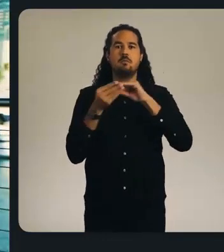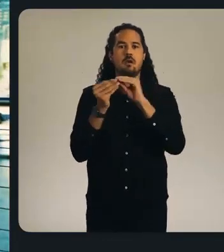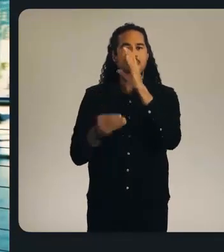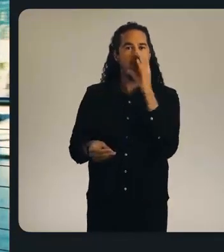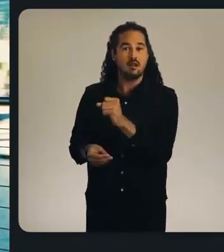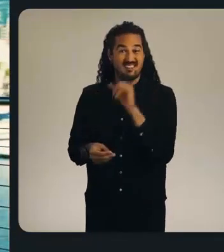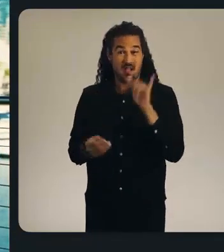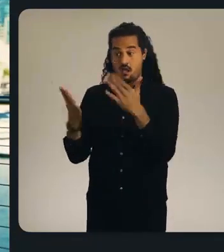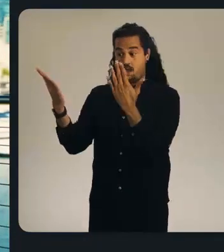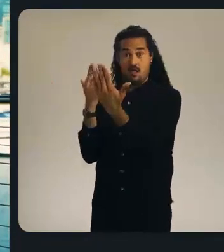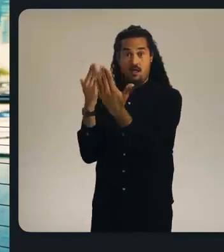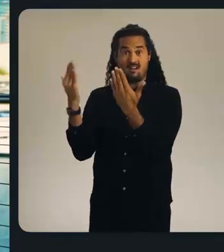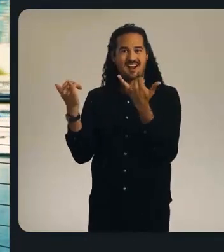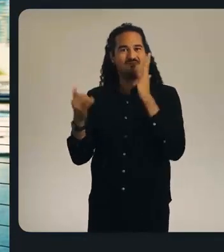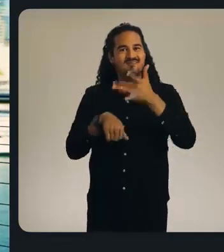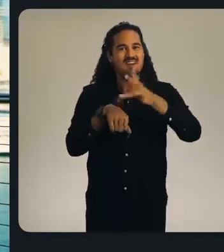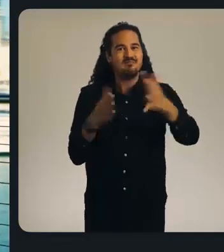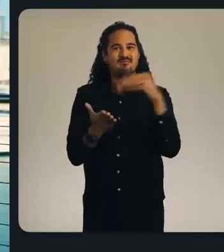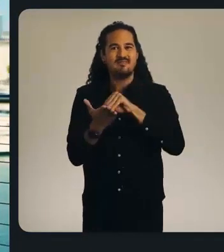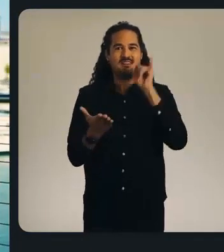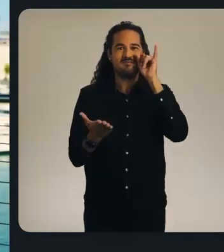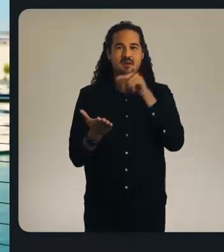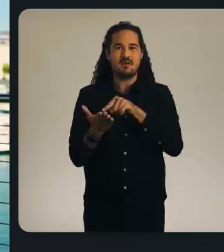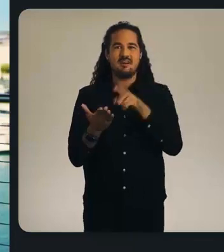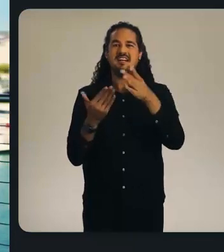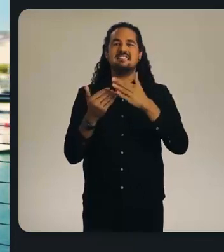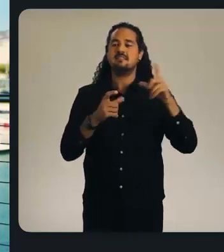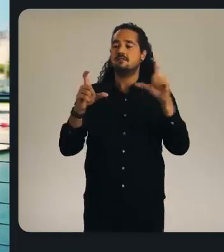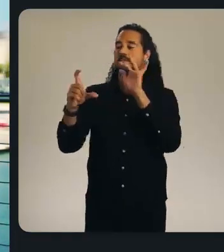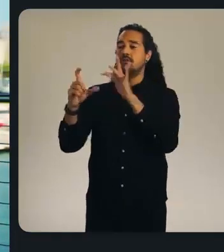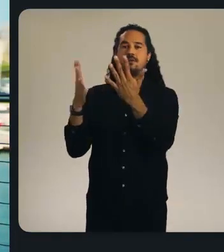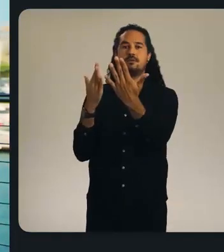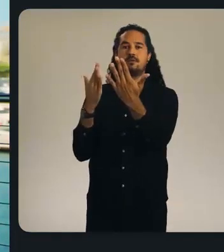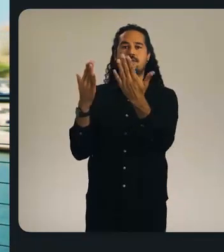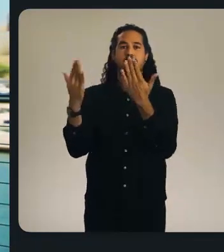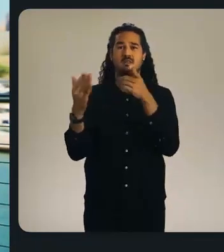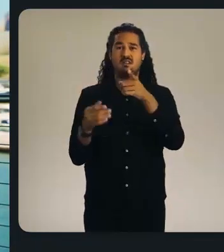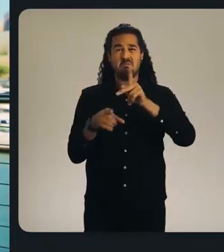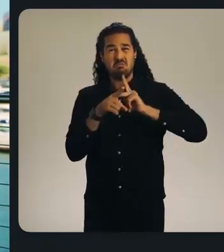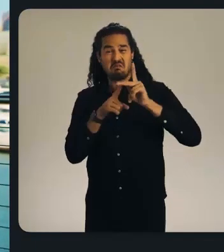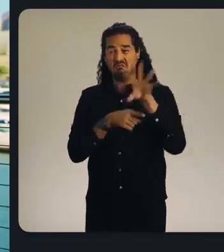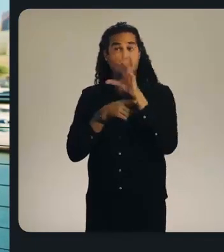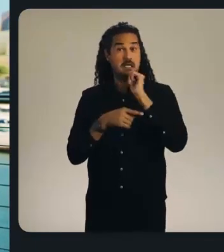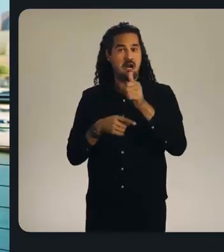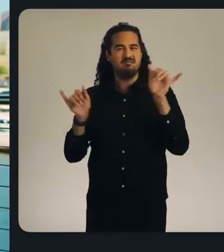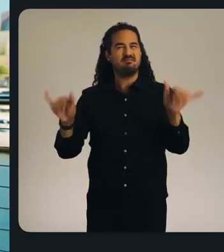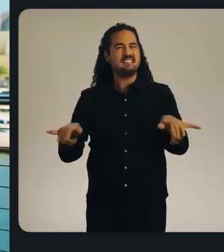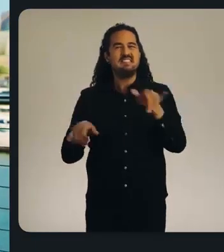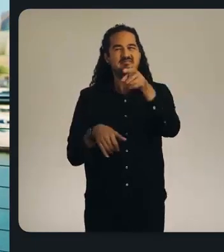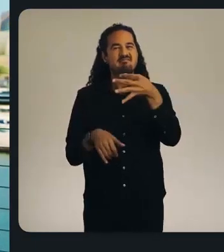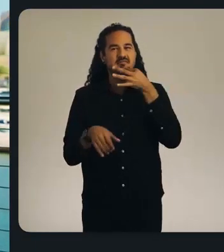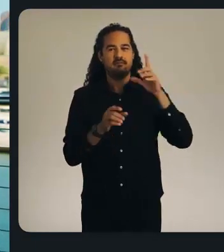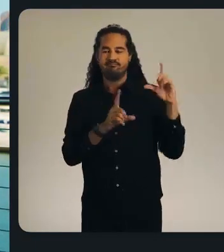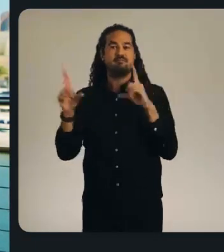capability to iPhone in a simple and intuitive way so you can capture cinema-style moments even if you aren't a professional filmmaker. And guess what? The movie clip you just